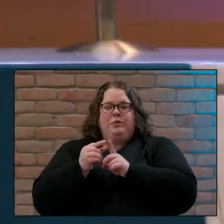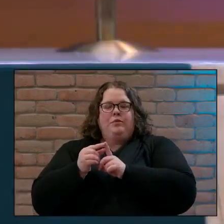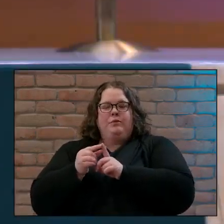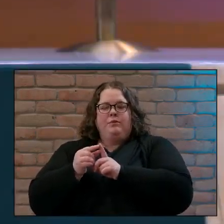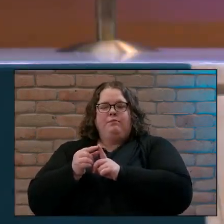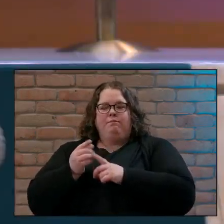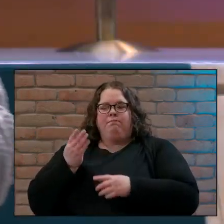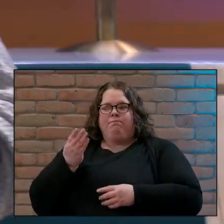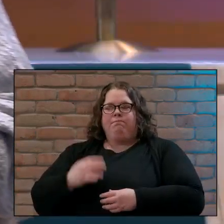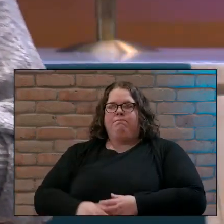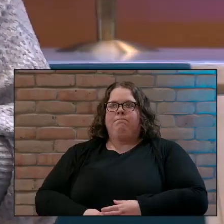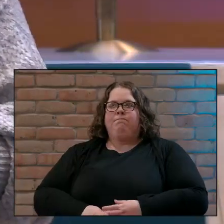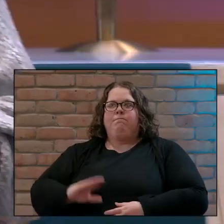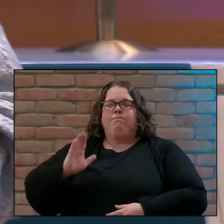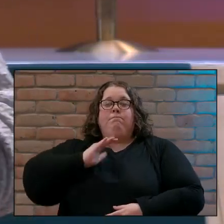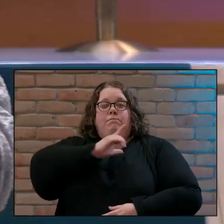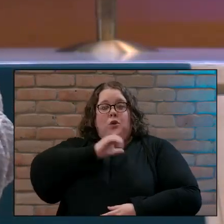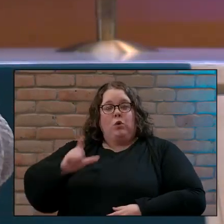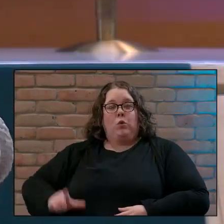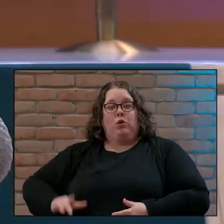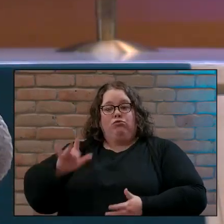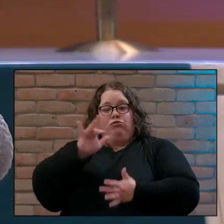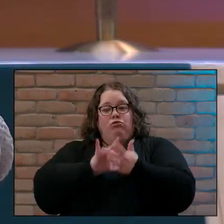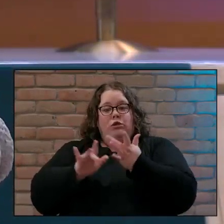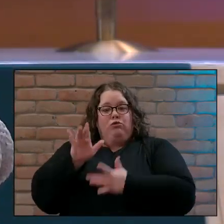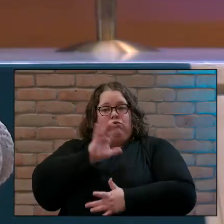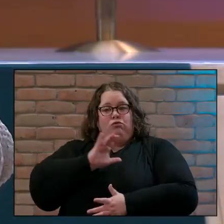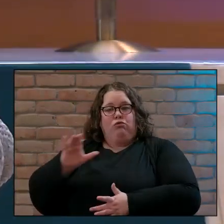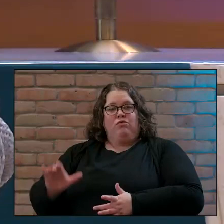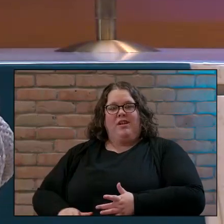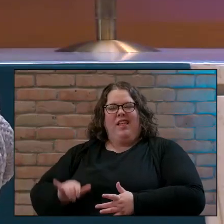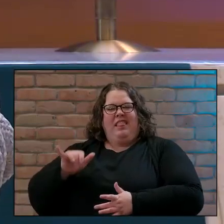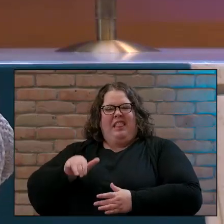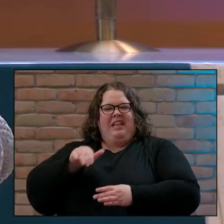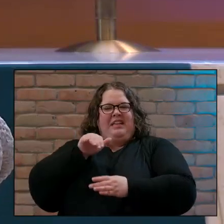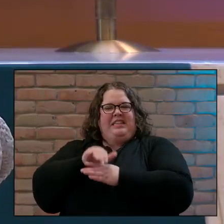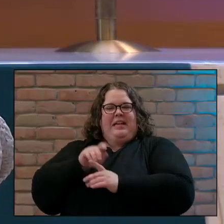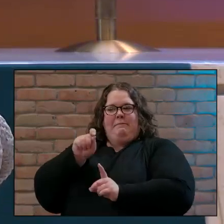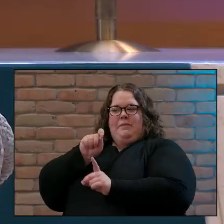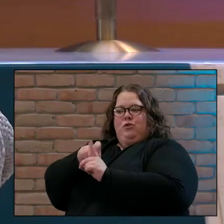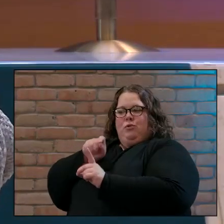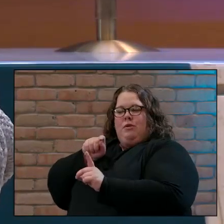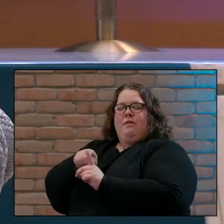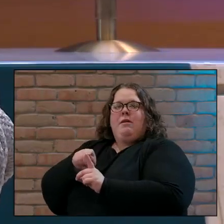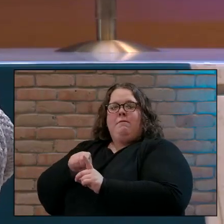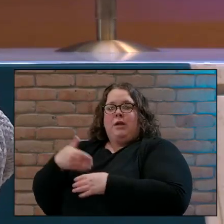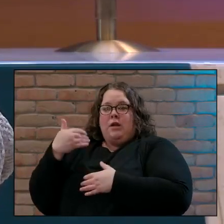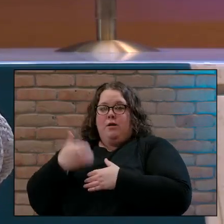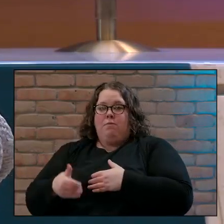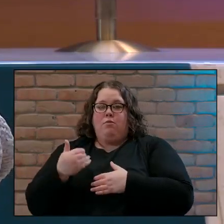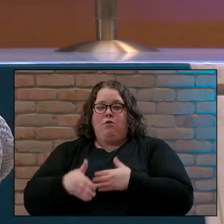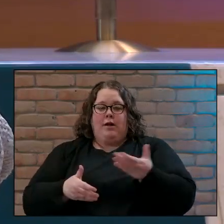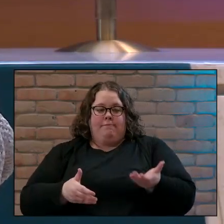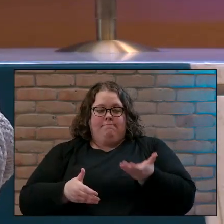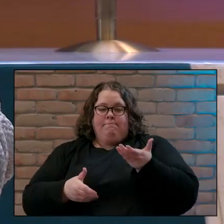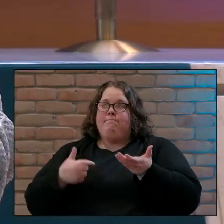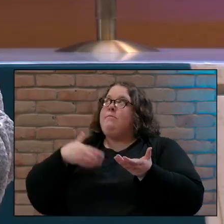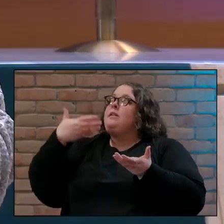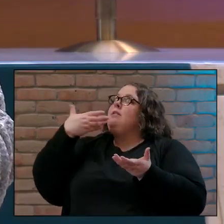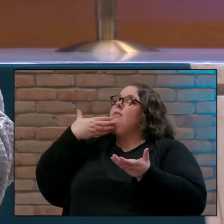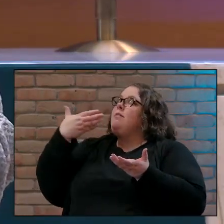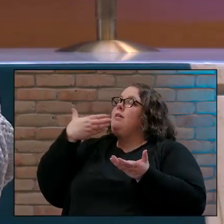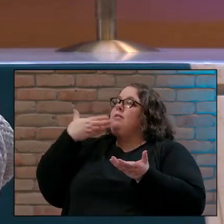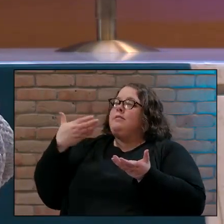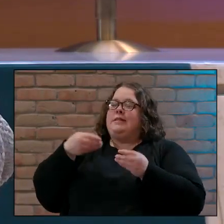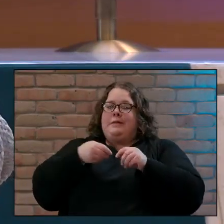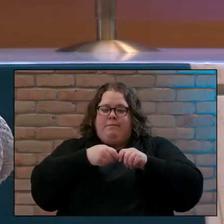you. Our Lord Jesus Christ, on the night when he was betrayed, took bread. And when he had given thanks, he broke it and